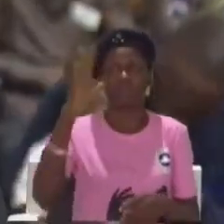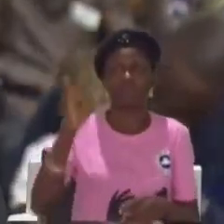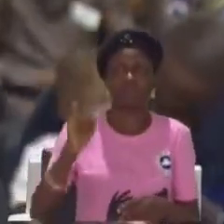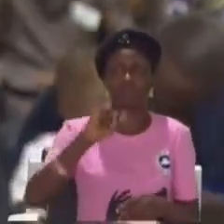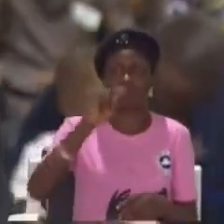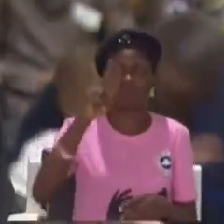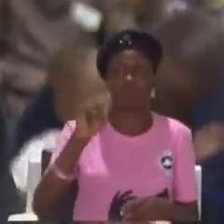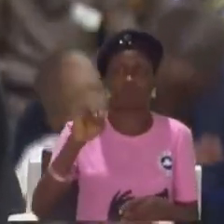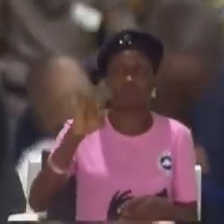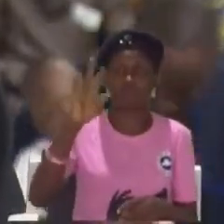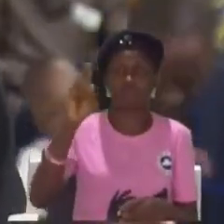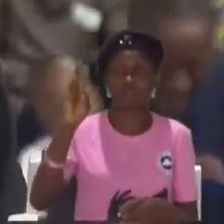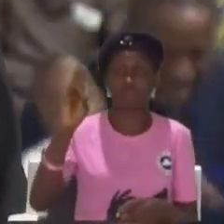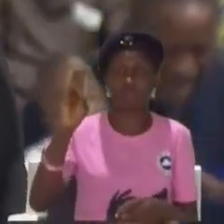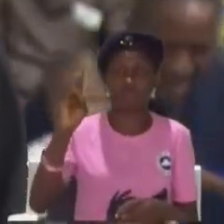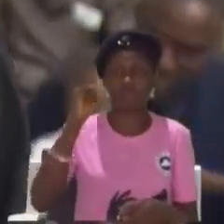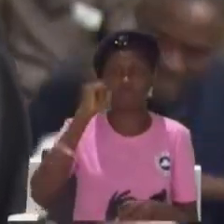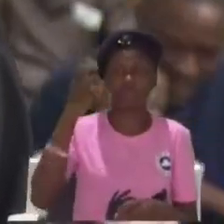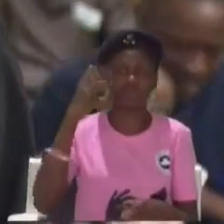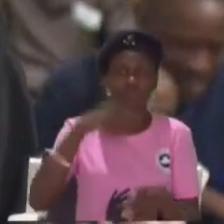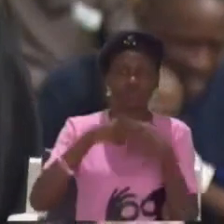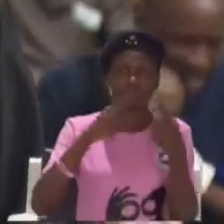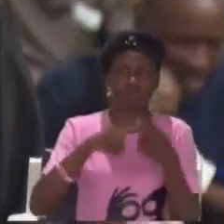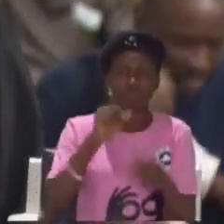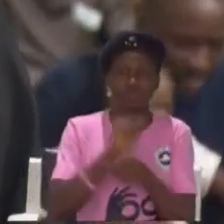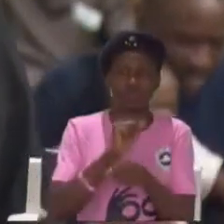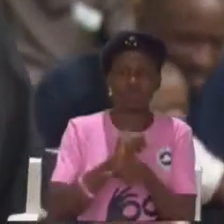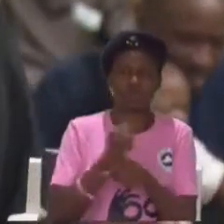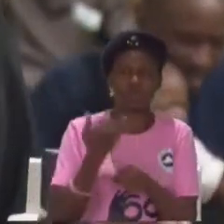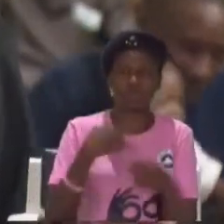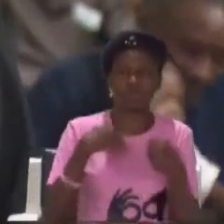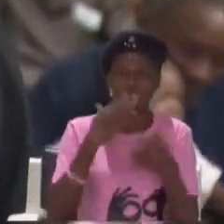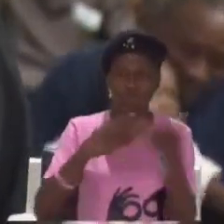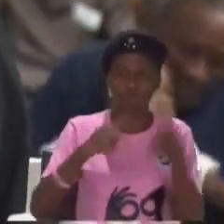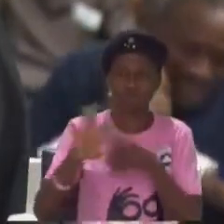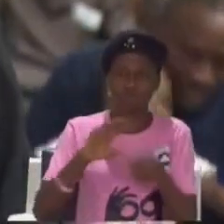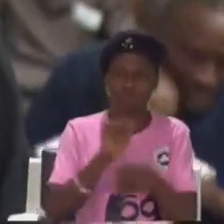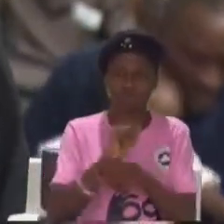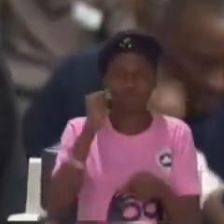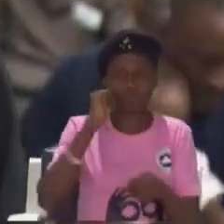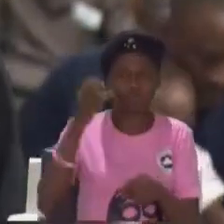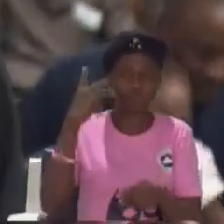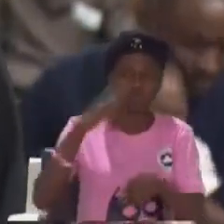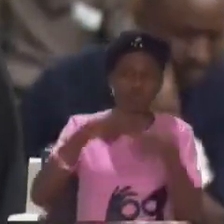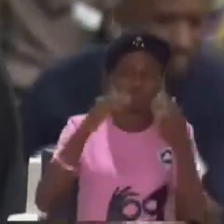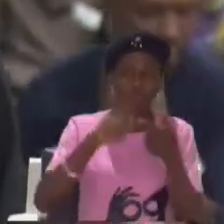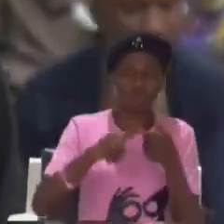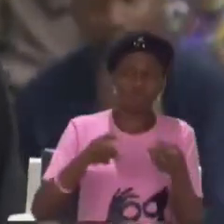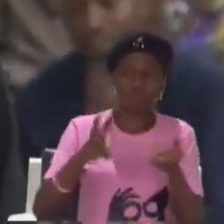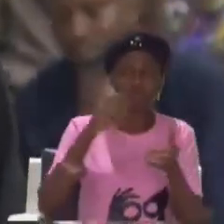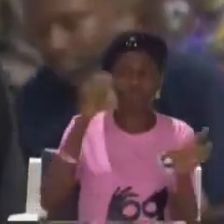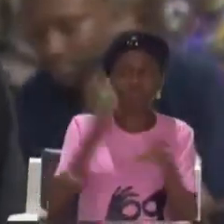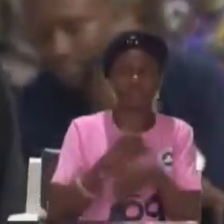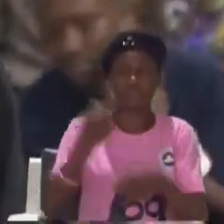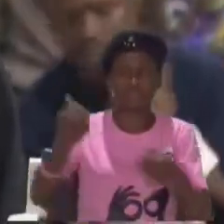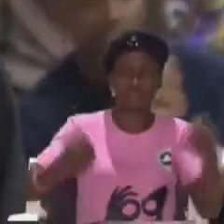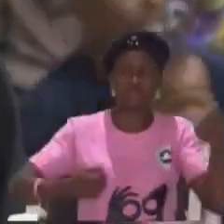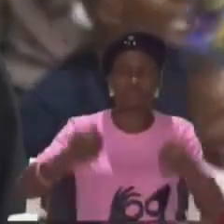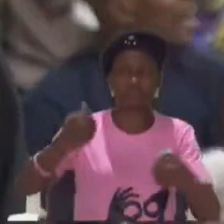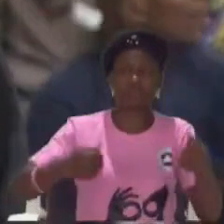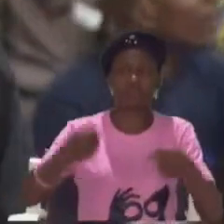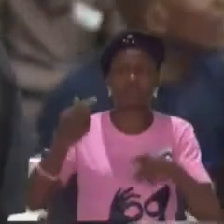June 17th, I was going to work. We had something to do at work, so I was going and I took a cab